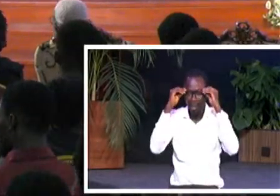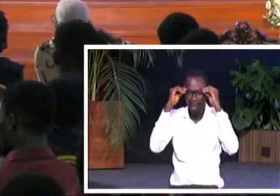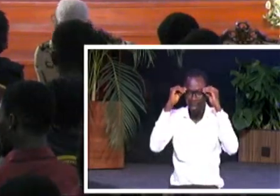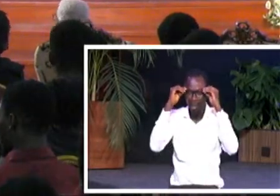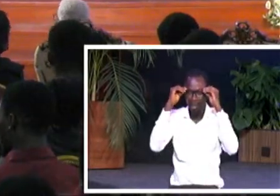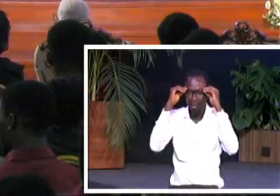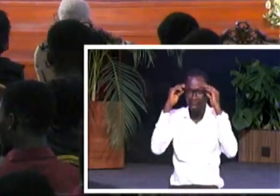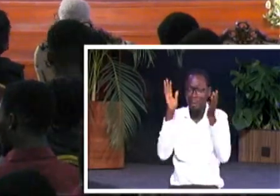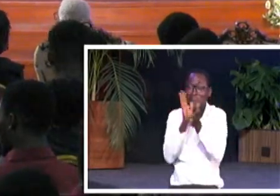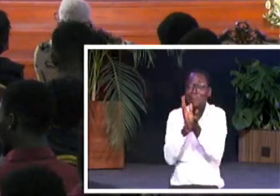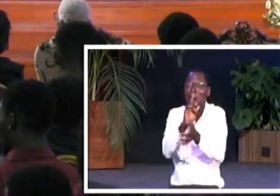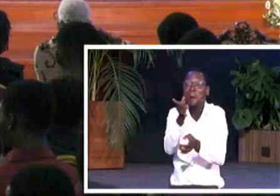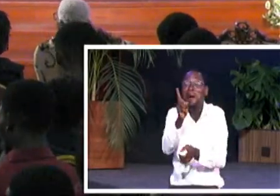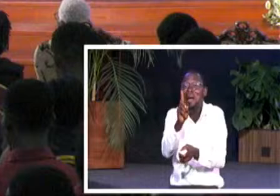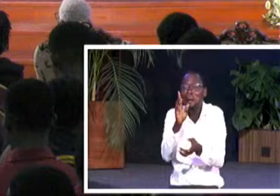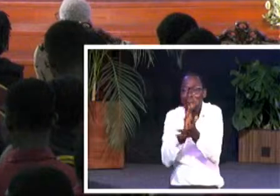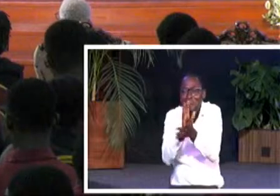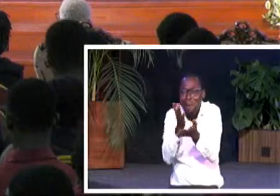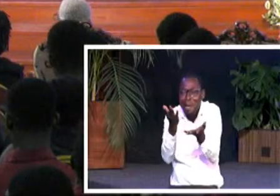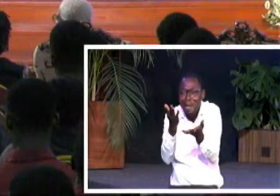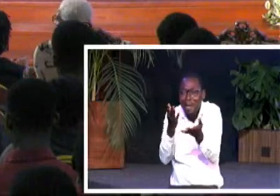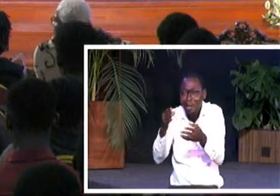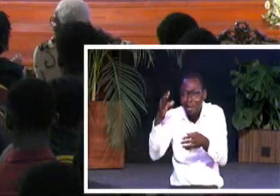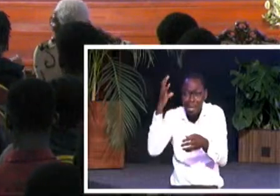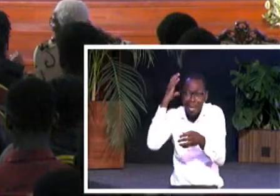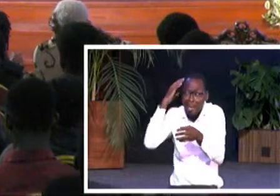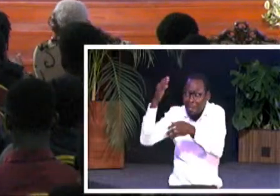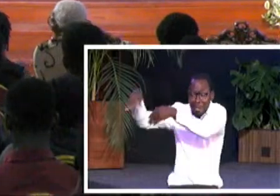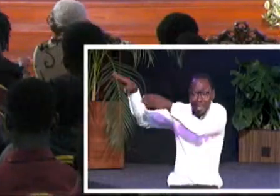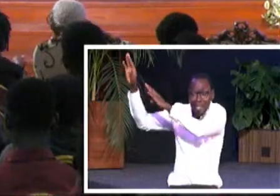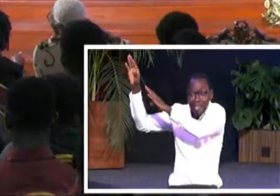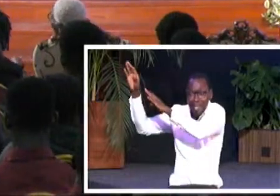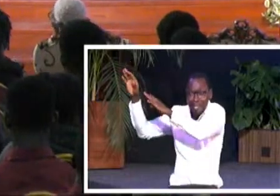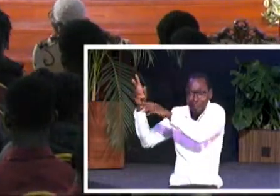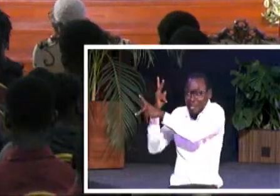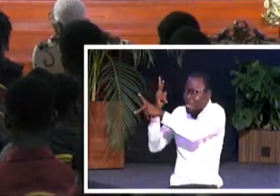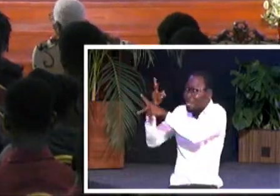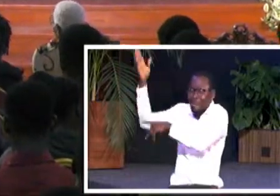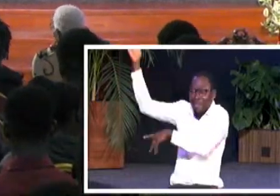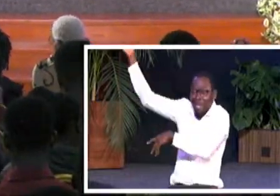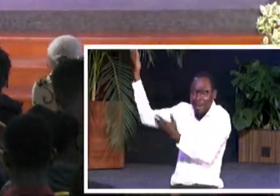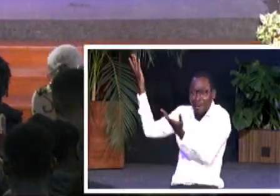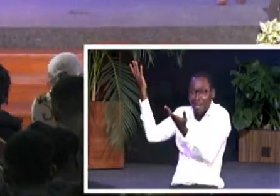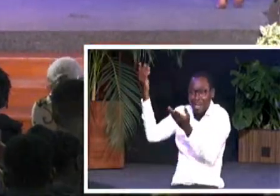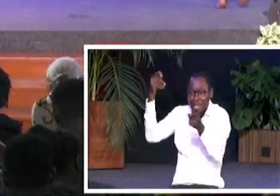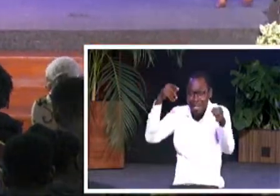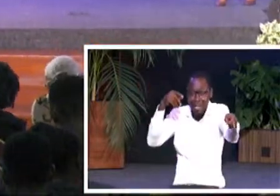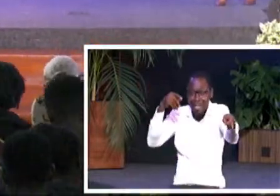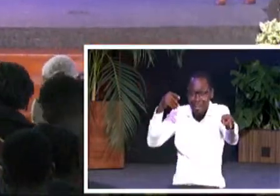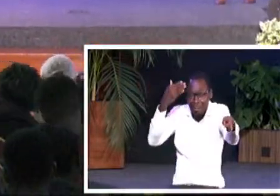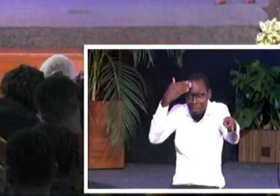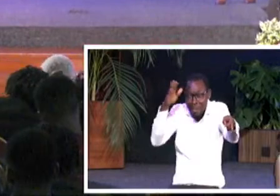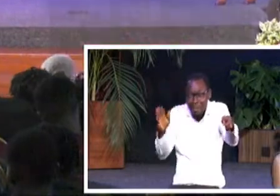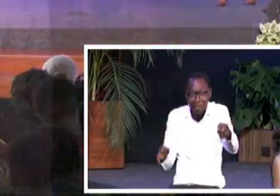We really want to give out the laptop. Since you are BBC, you come and pick. Come and pick the winner.